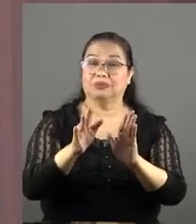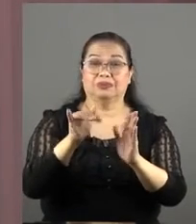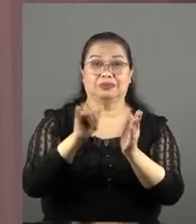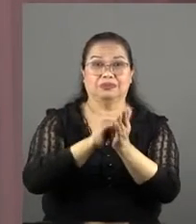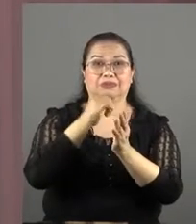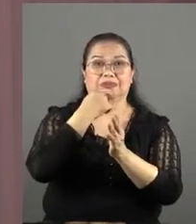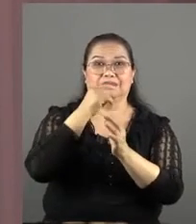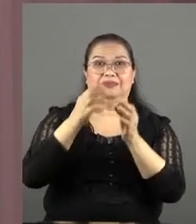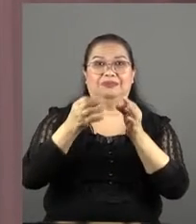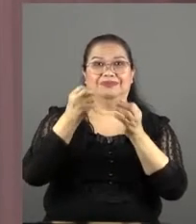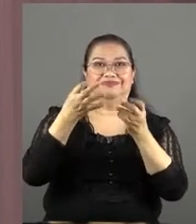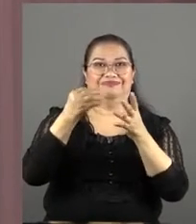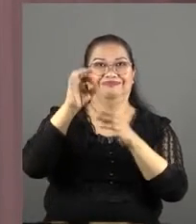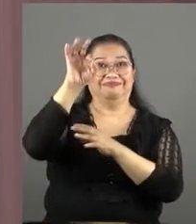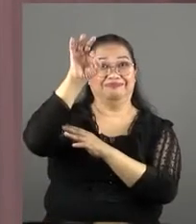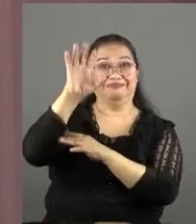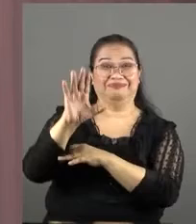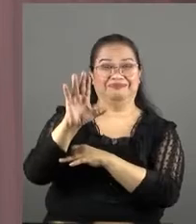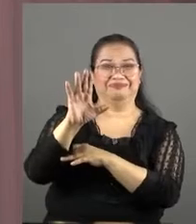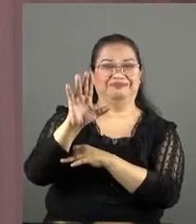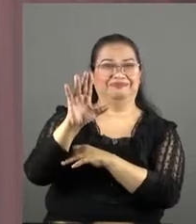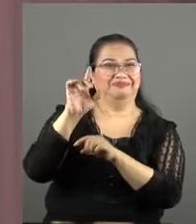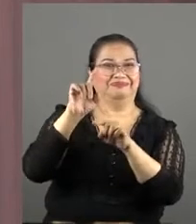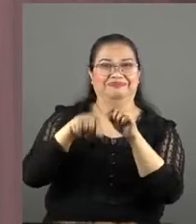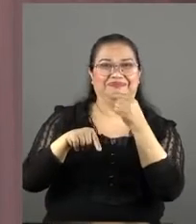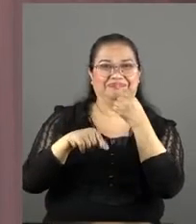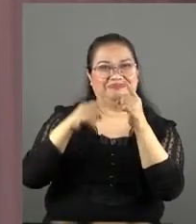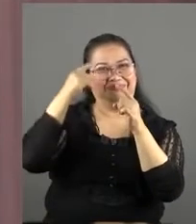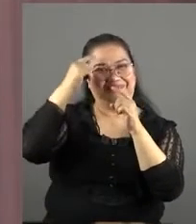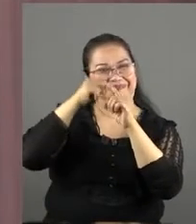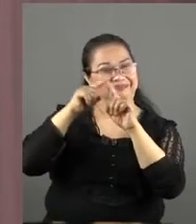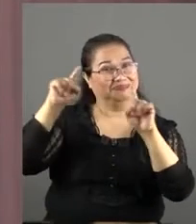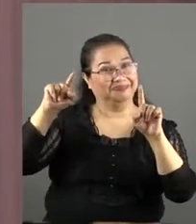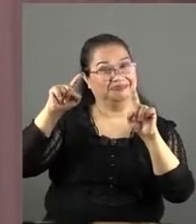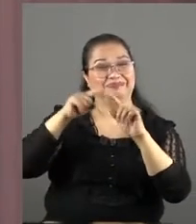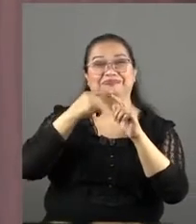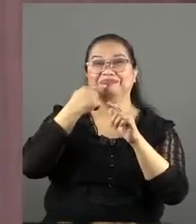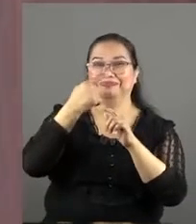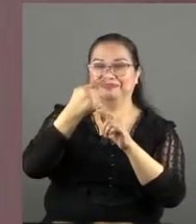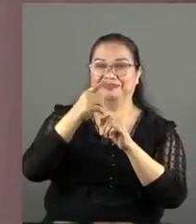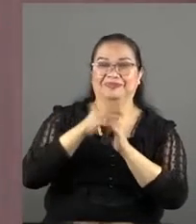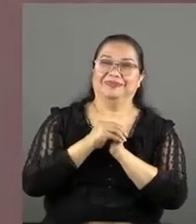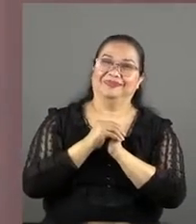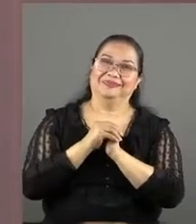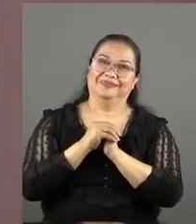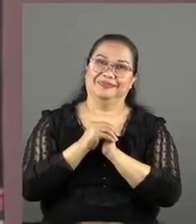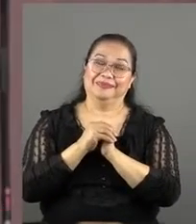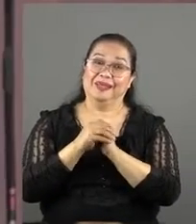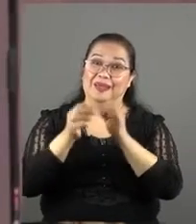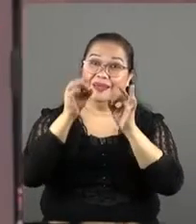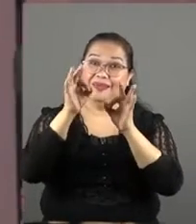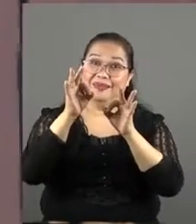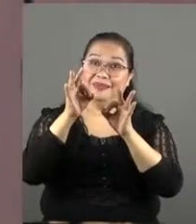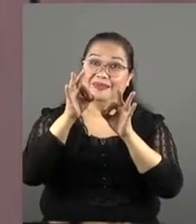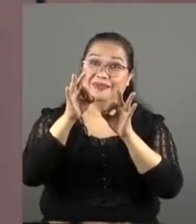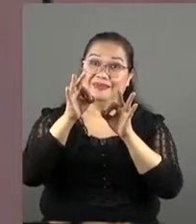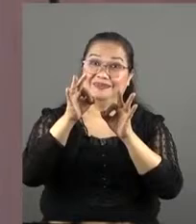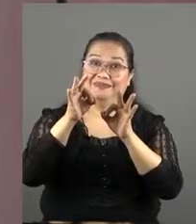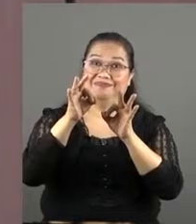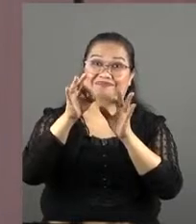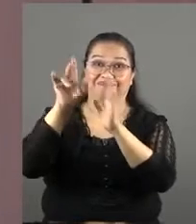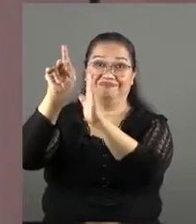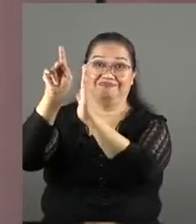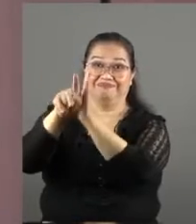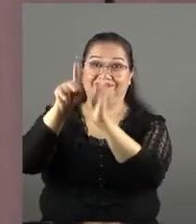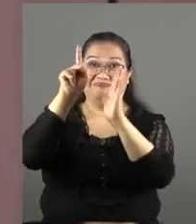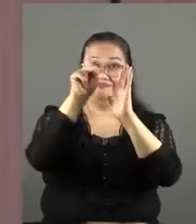are quite a few preachers, and I cannot say I disagree with them, who are saying if the extrajudicial killings in